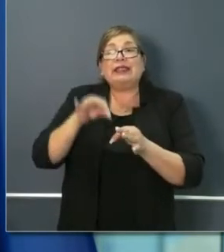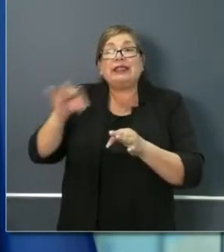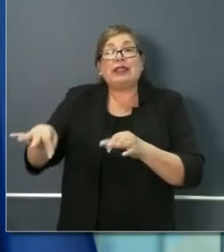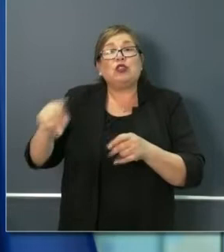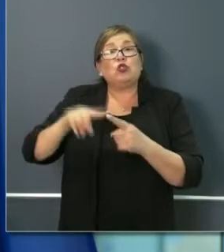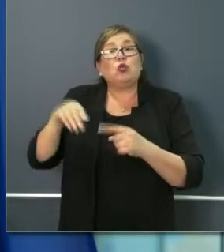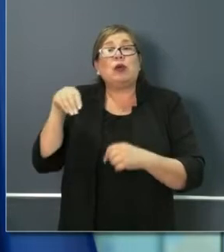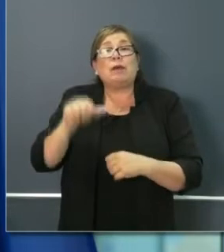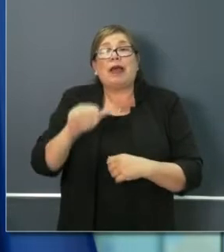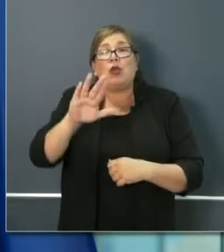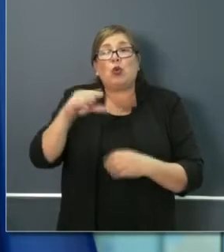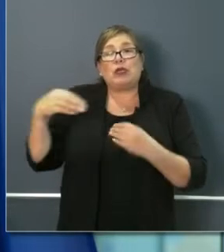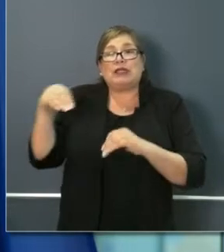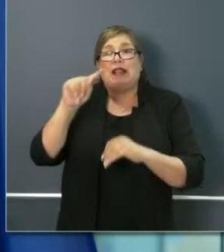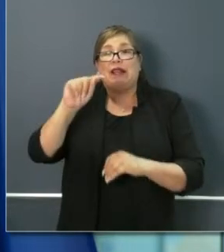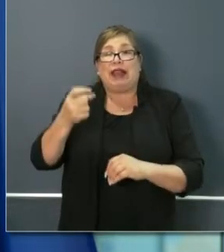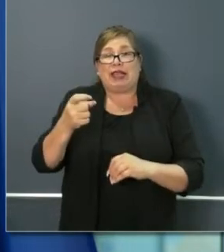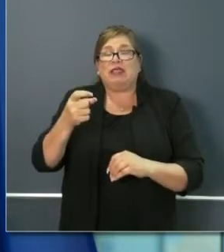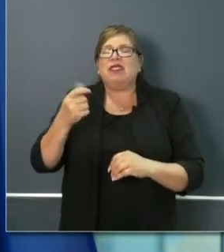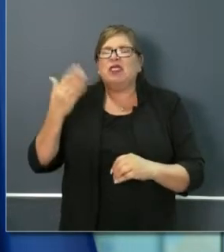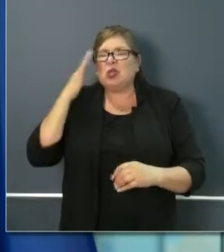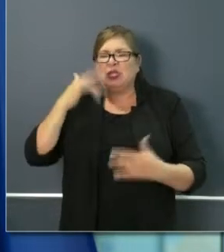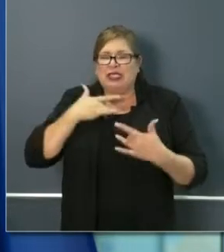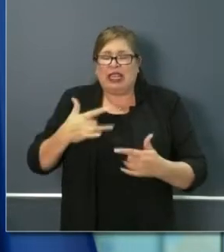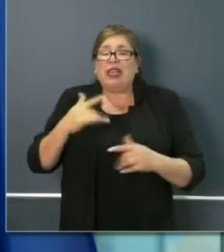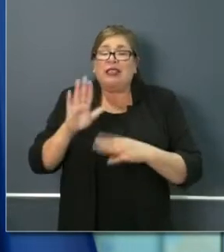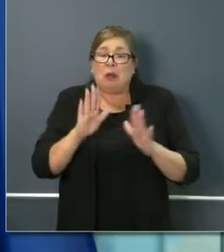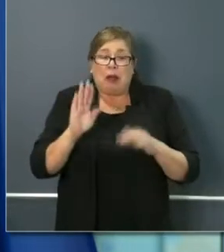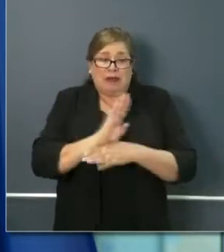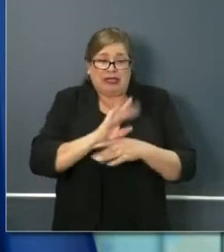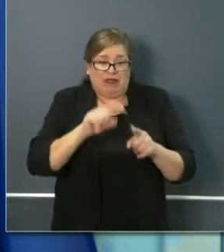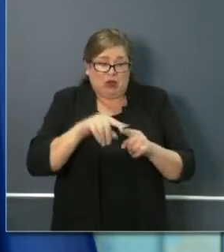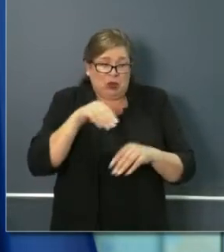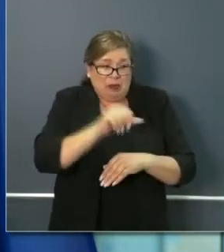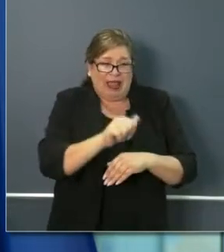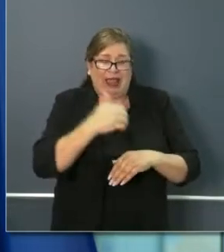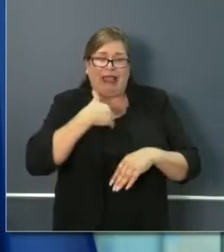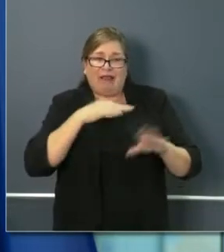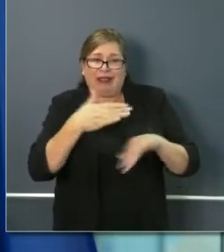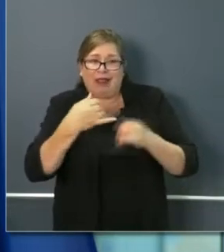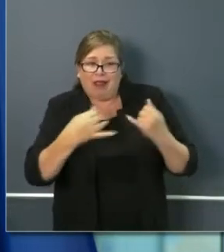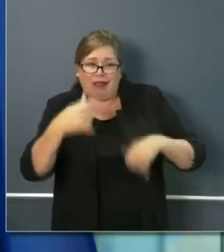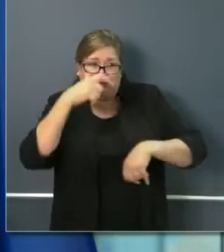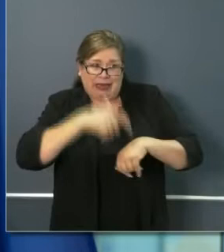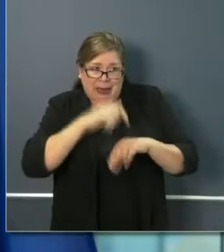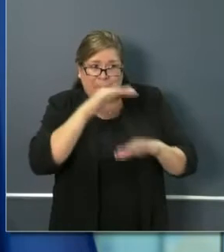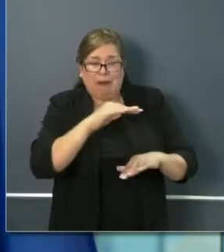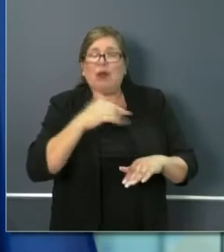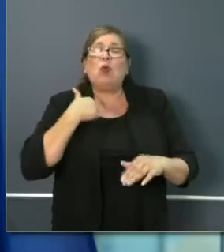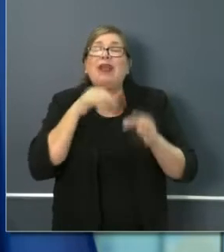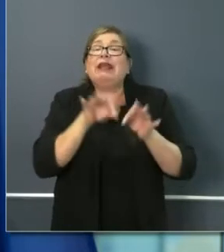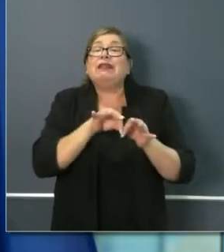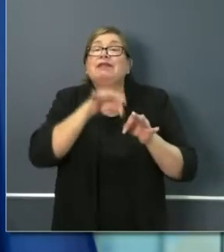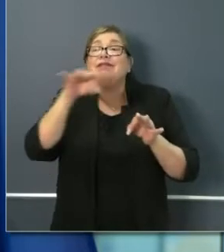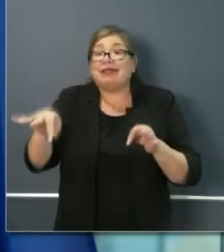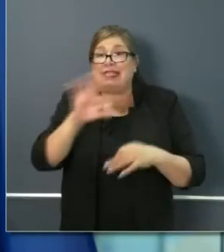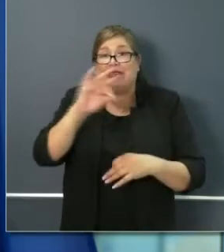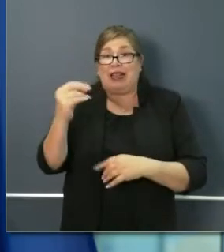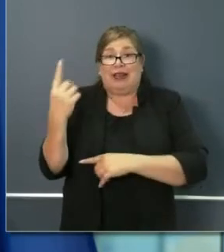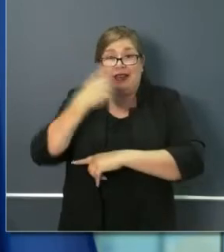taxes to the state. We also have license extensions, fee extensions that were also part of this